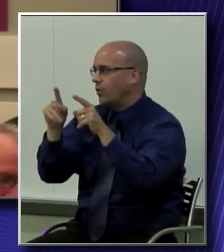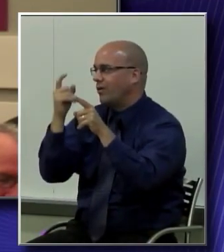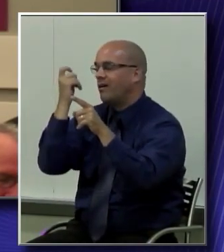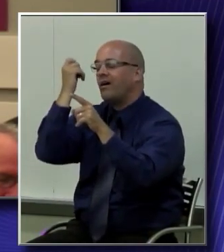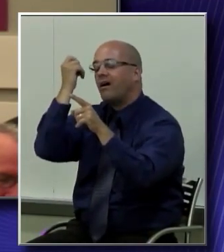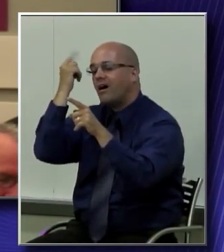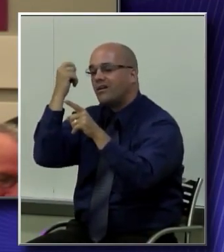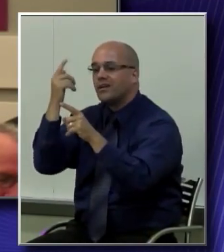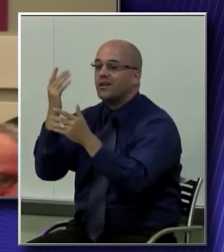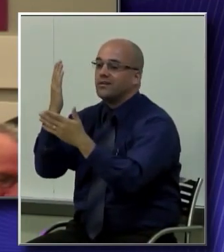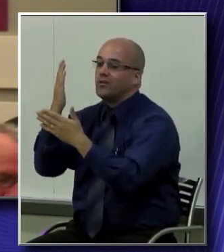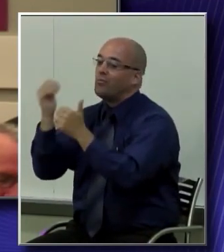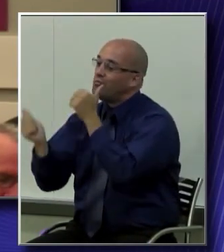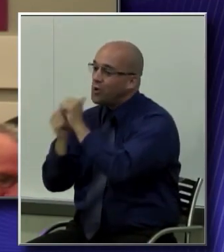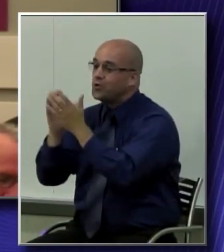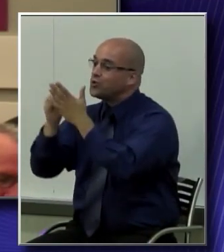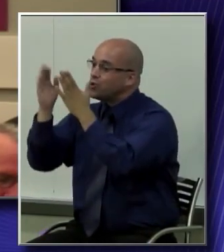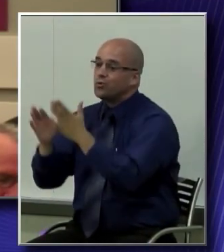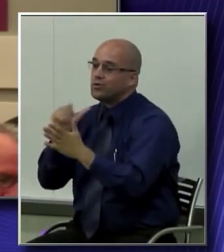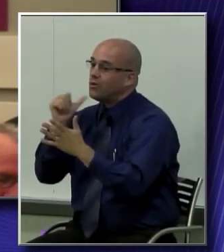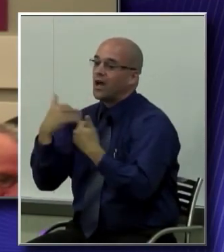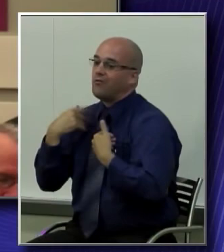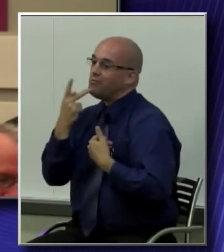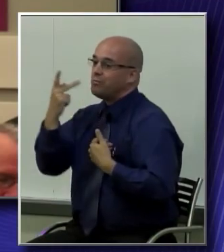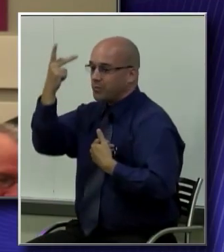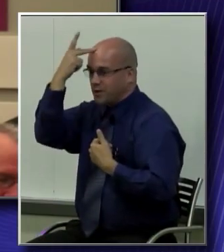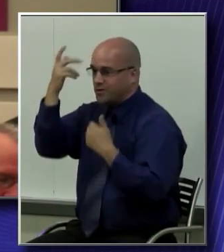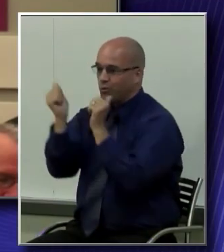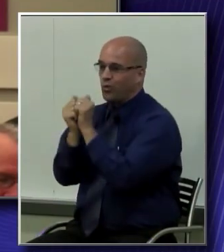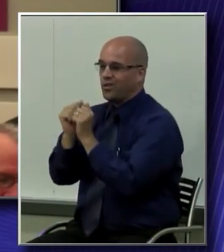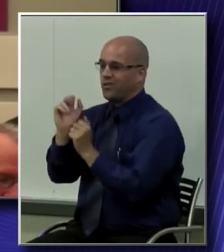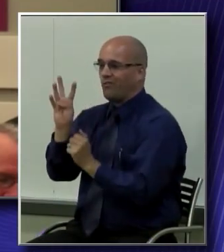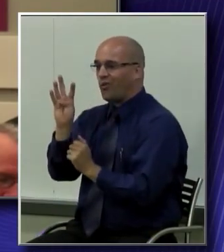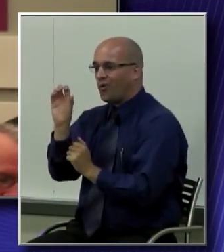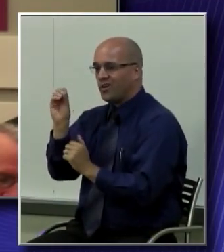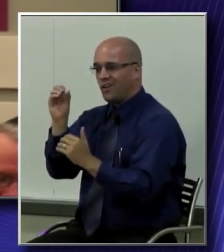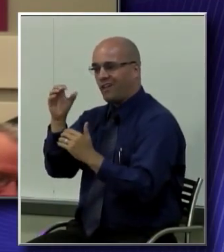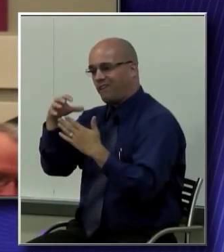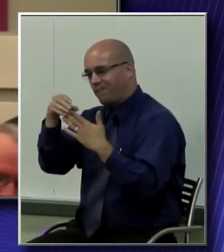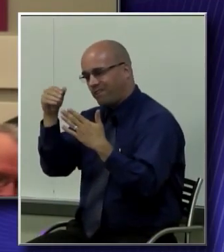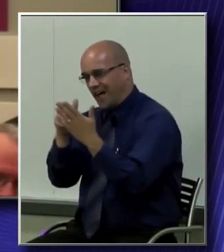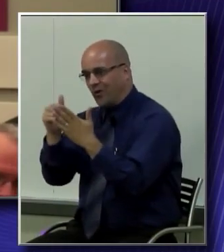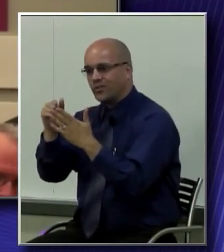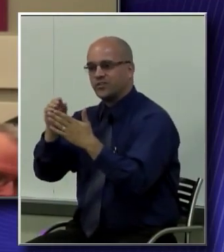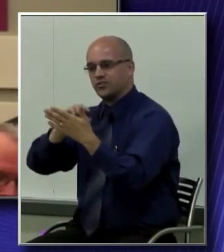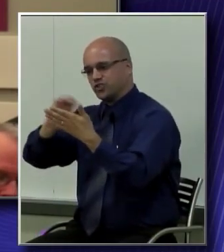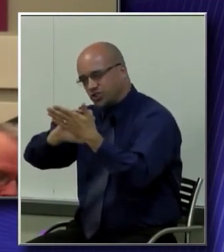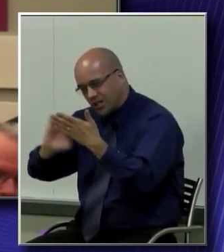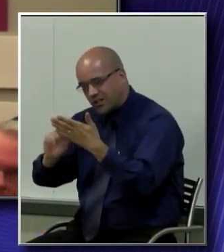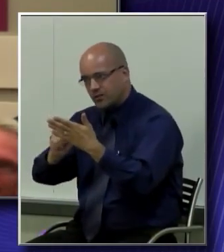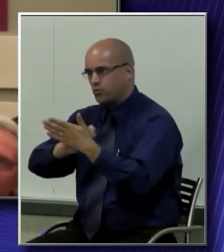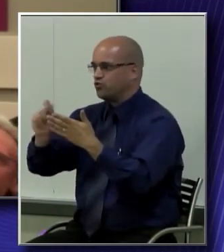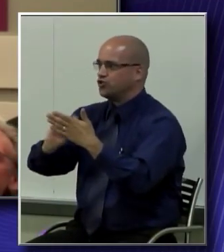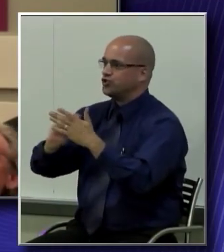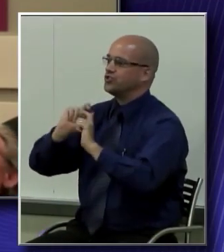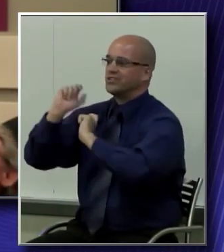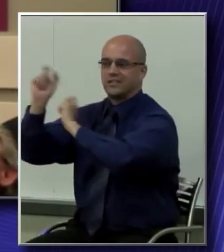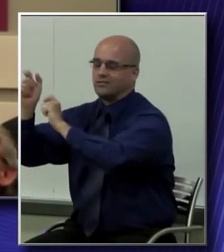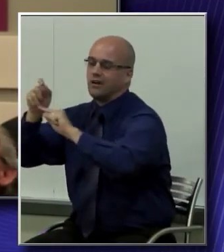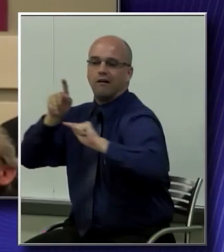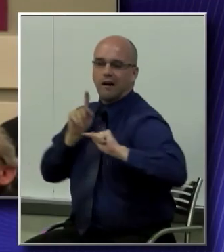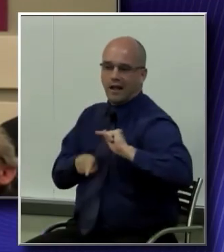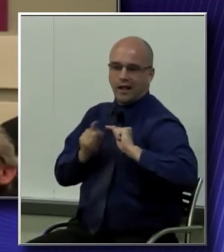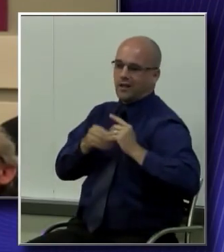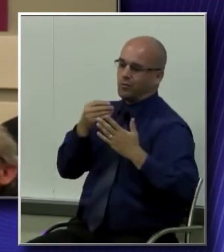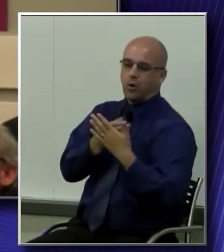year and who are not dirt broke to the point where they can get grants to come to school. Those people who are in the middle class who are struggling every day,